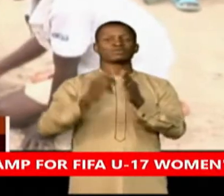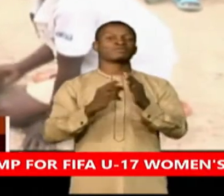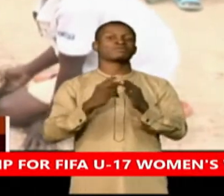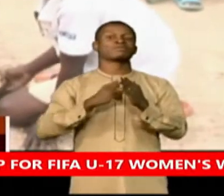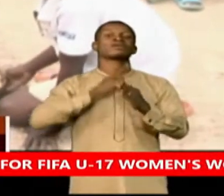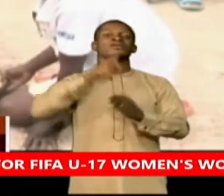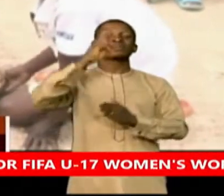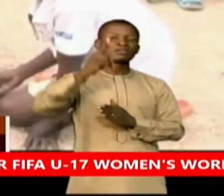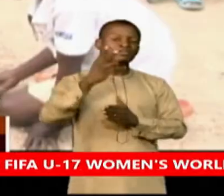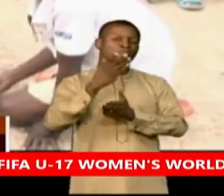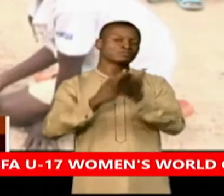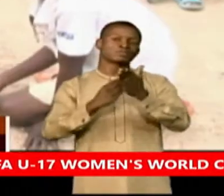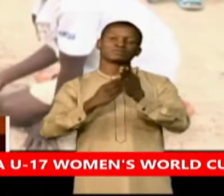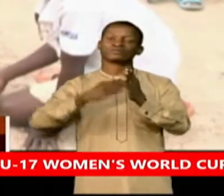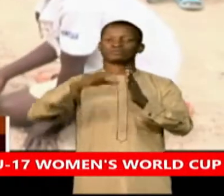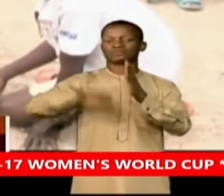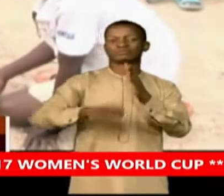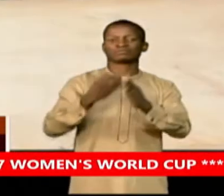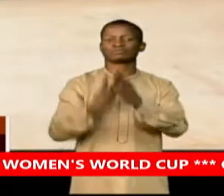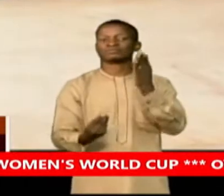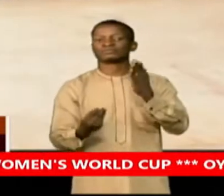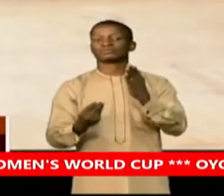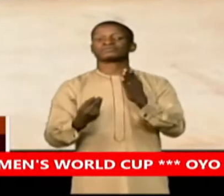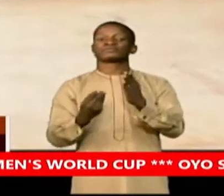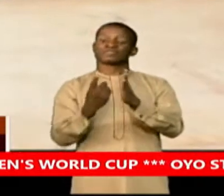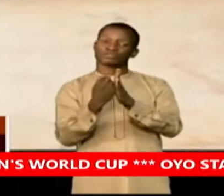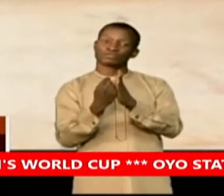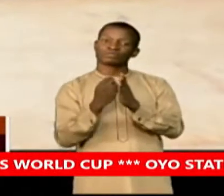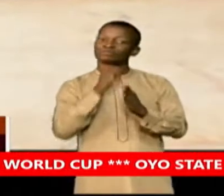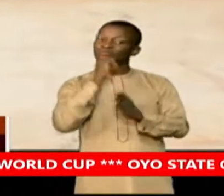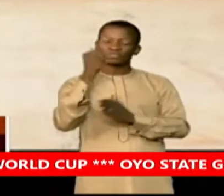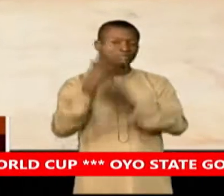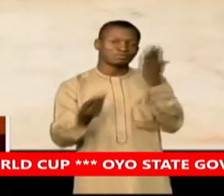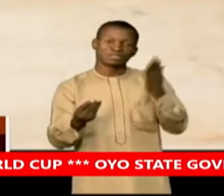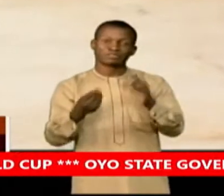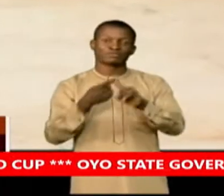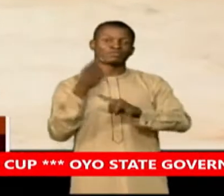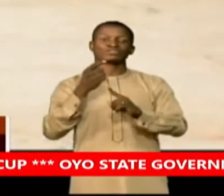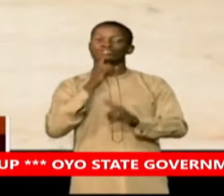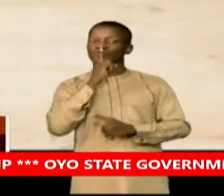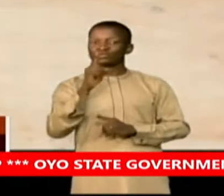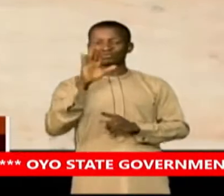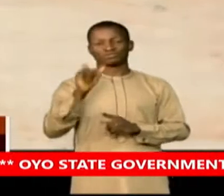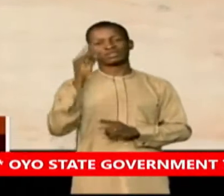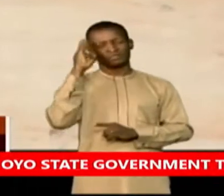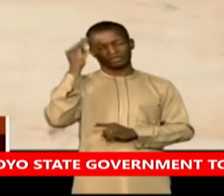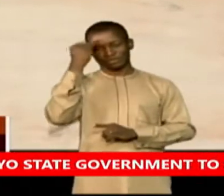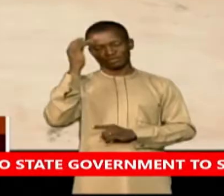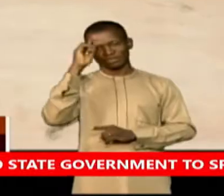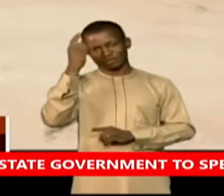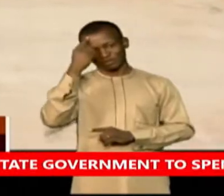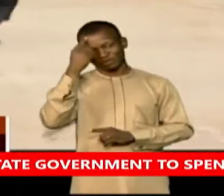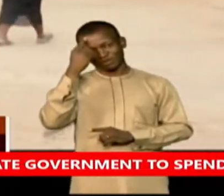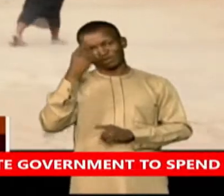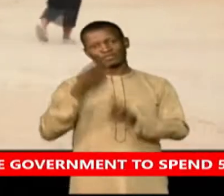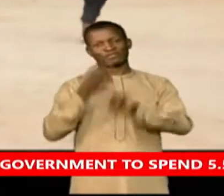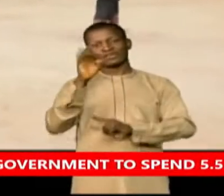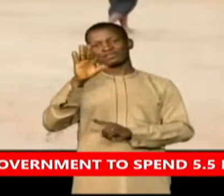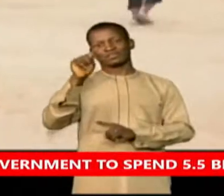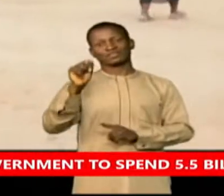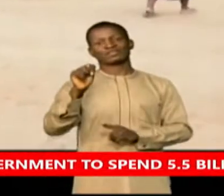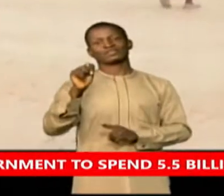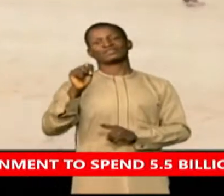be left out from learning in the meantime, but not left out of being fed by the federal government. In Abuja,